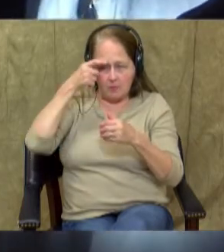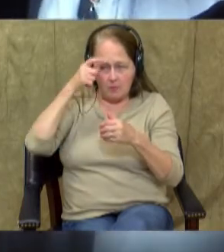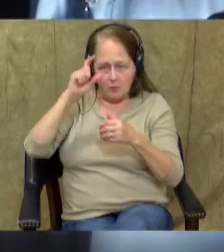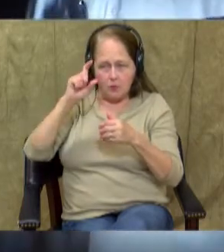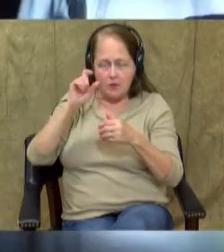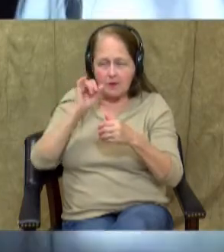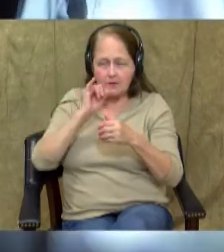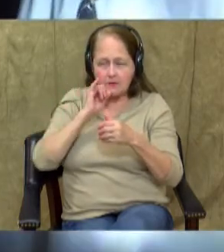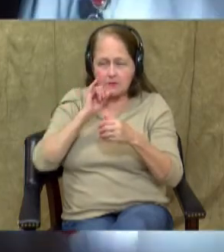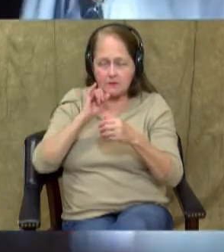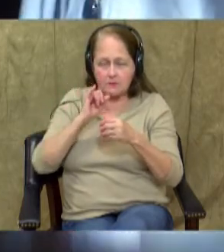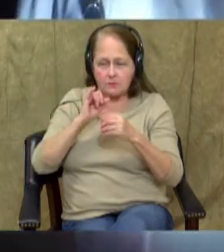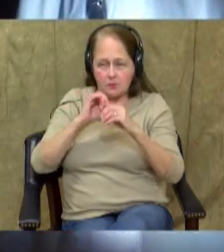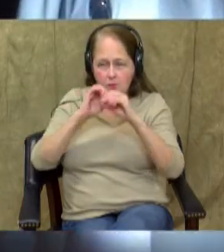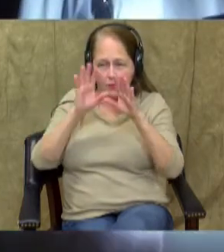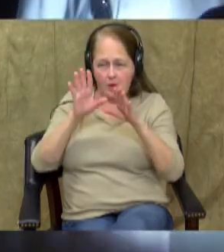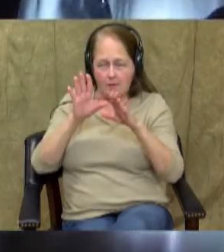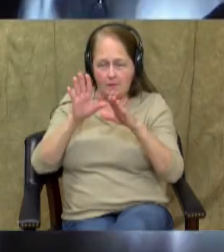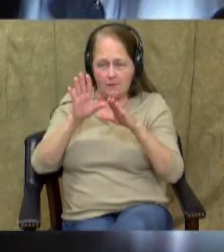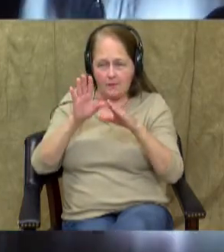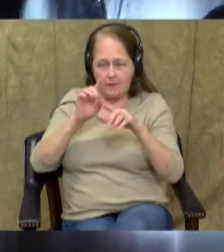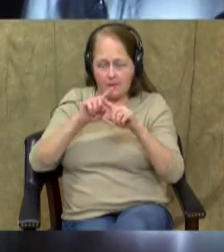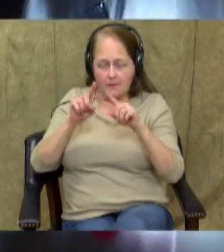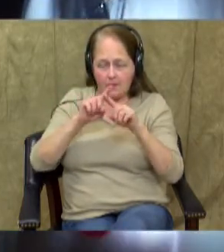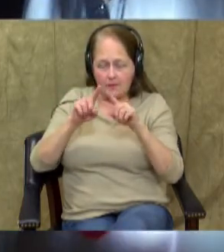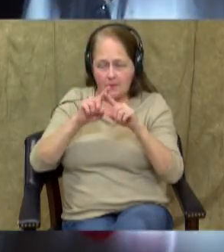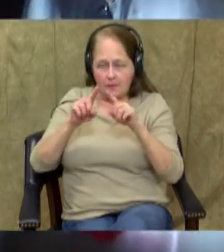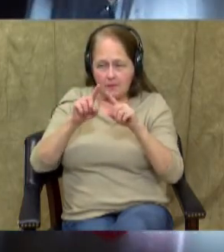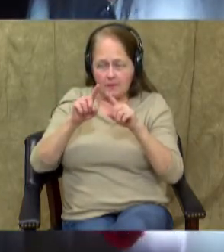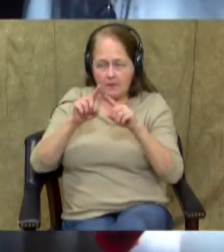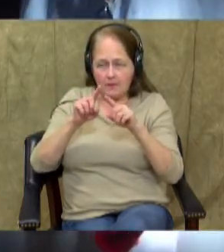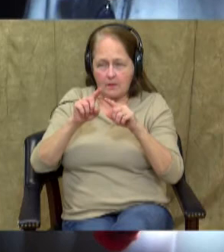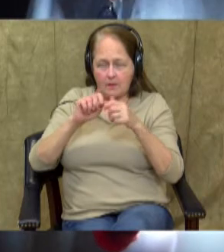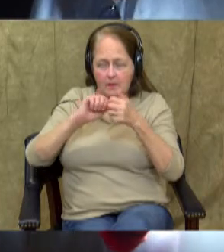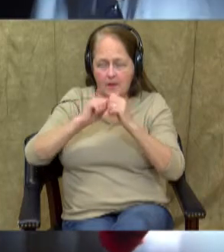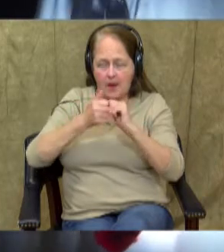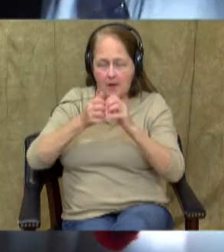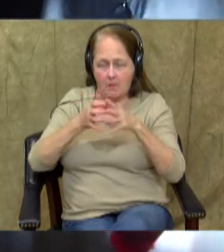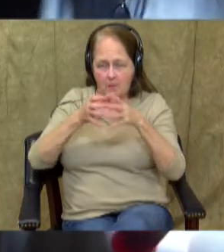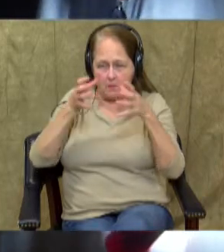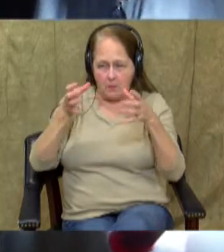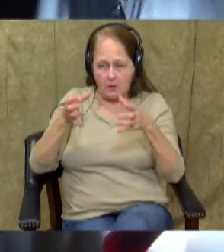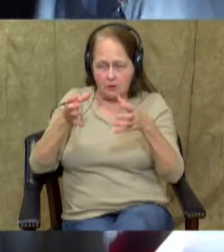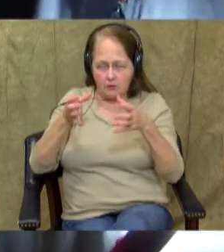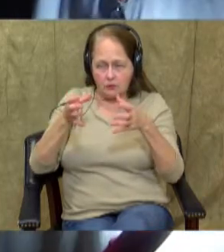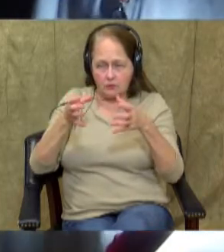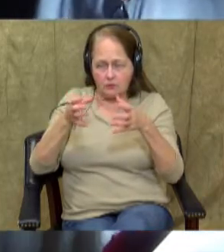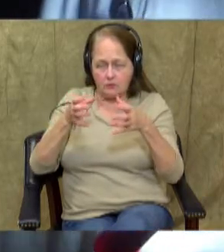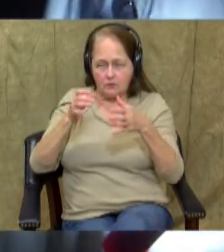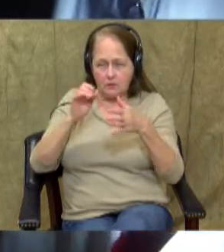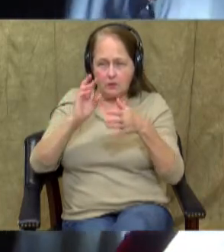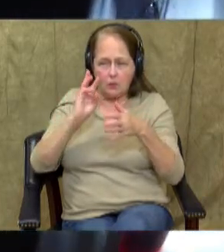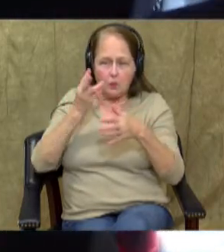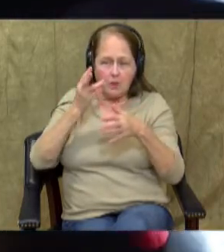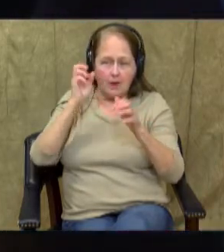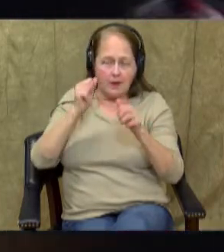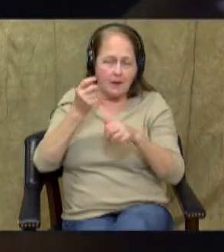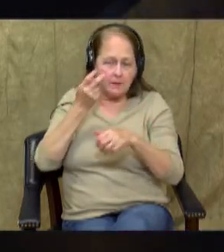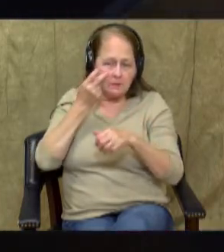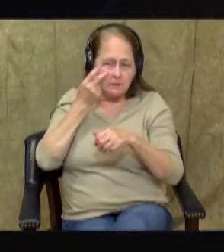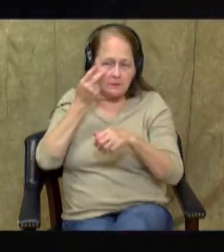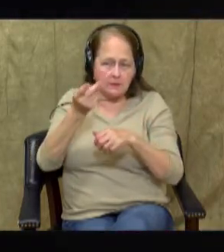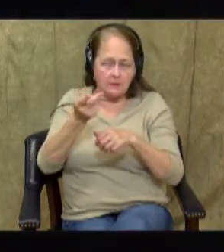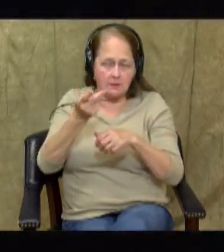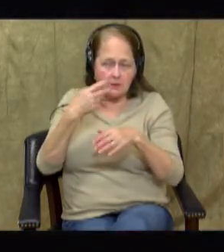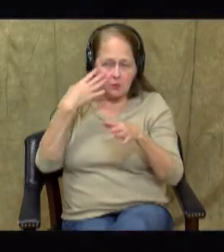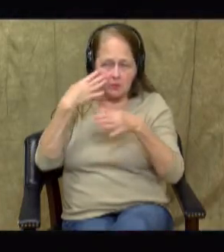lit. What phase it is simply the dynamics of how much of that lit half can we see. So I'm